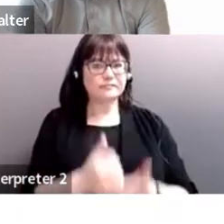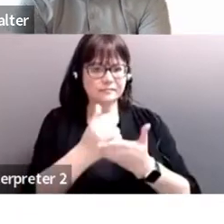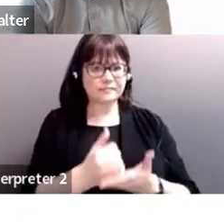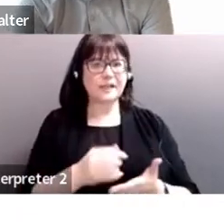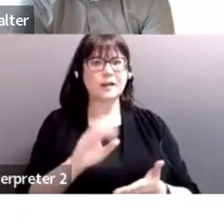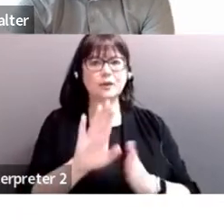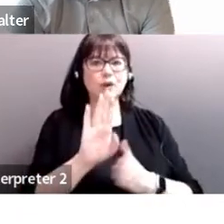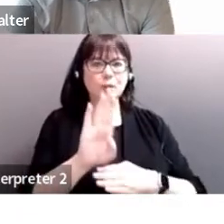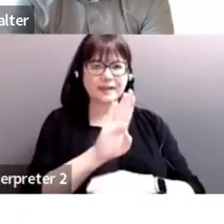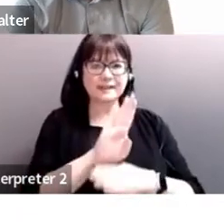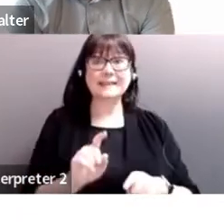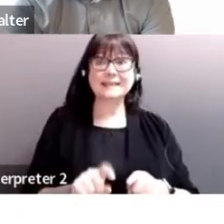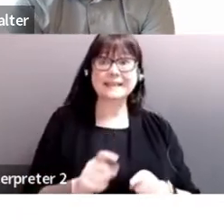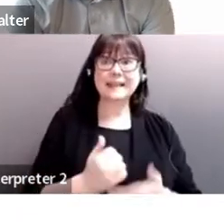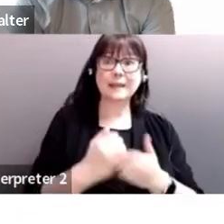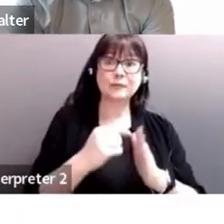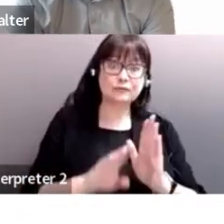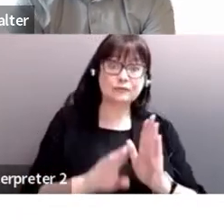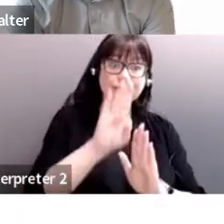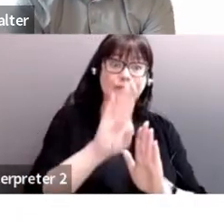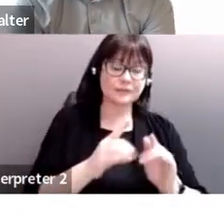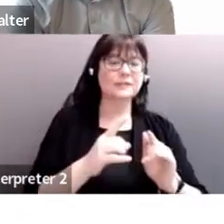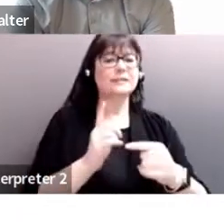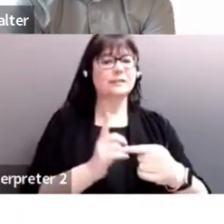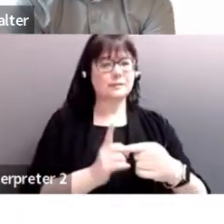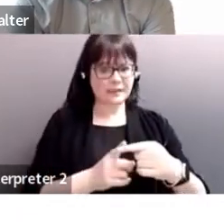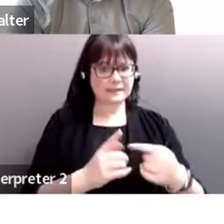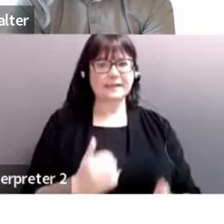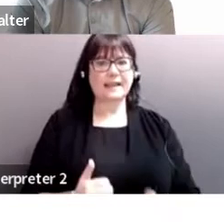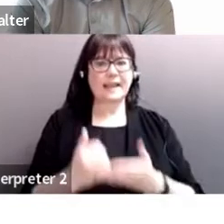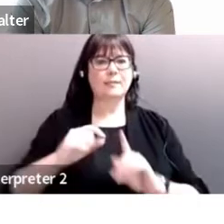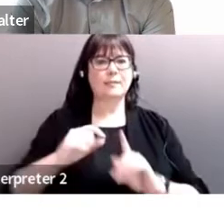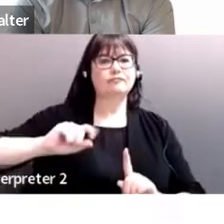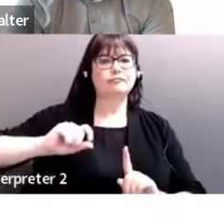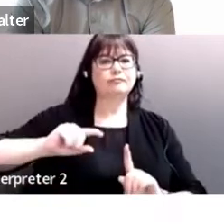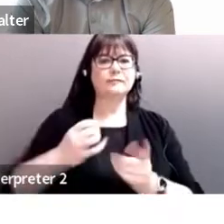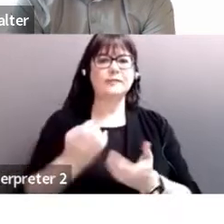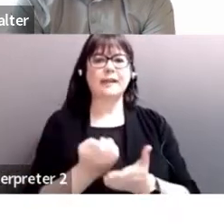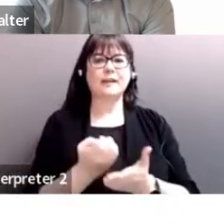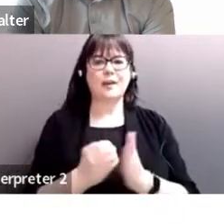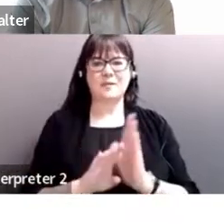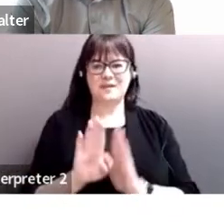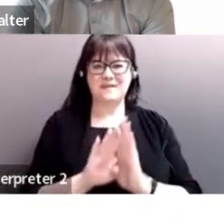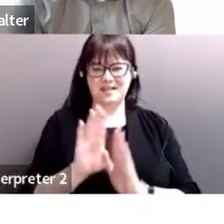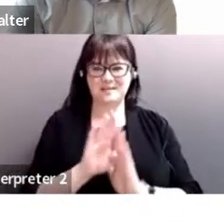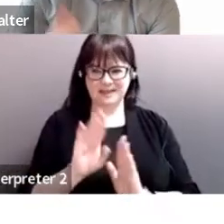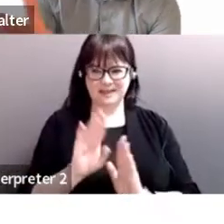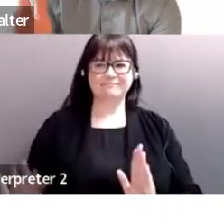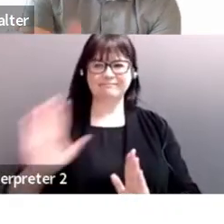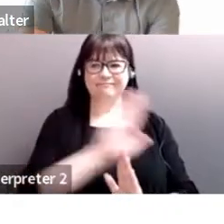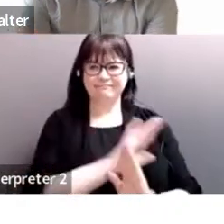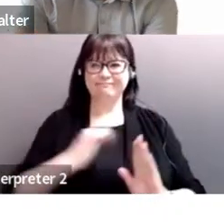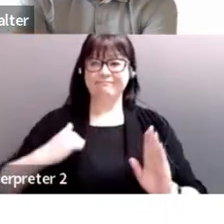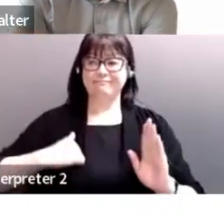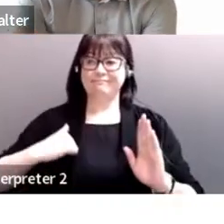your business, if you have eligible projects going on, to help spark some economic development across the country. So that's